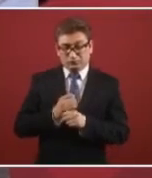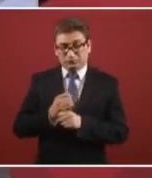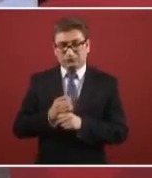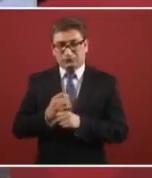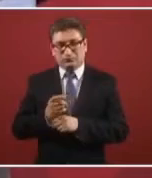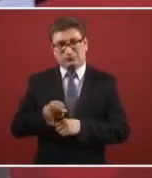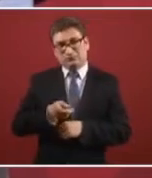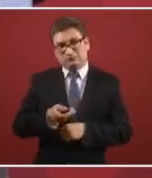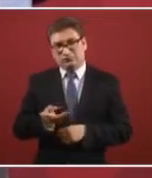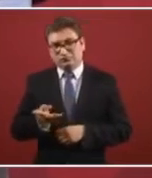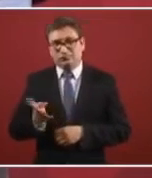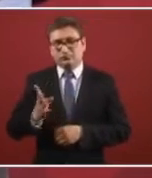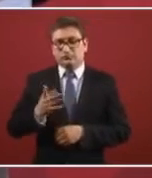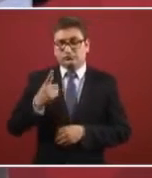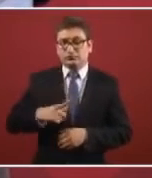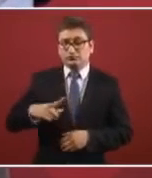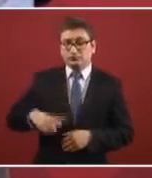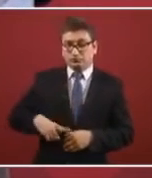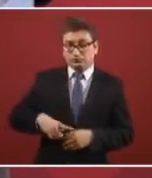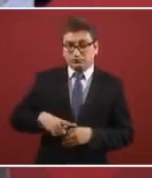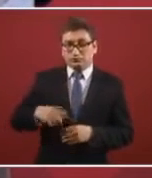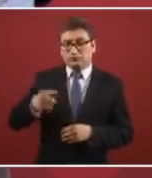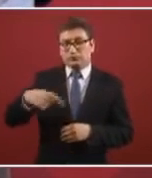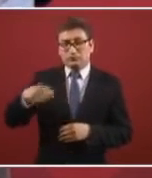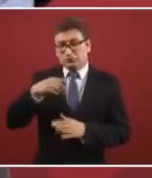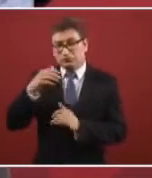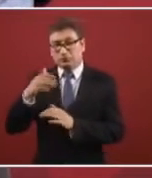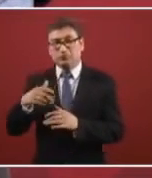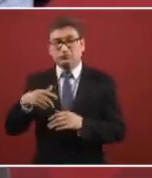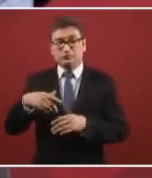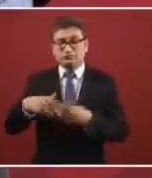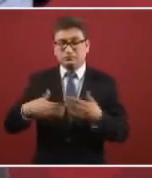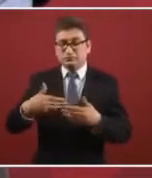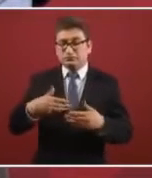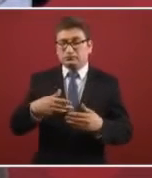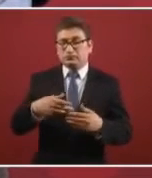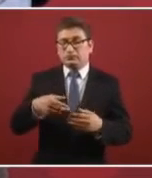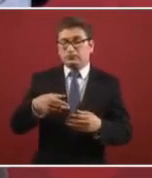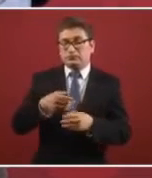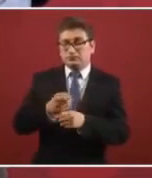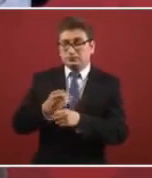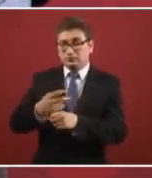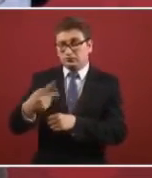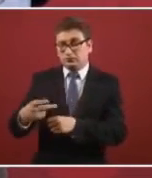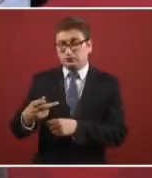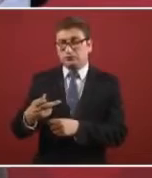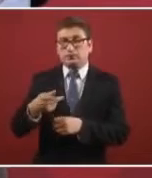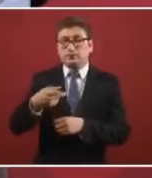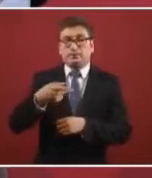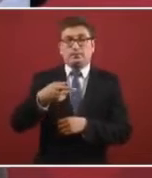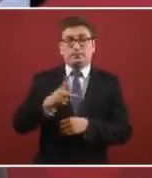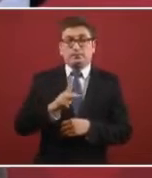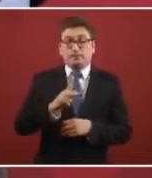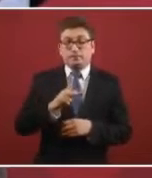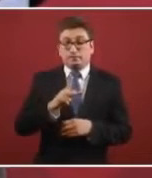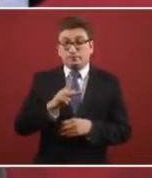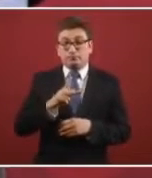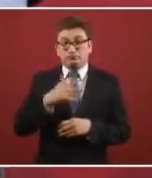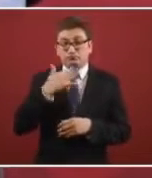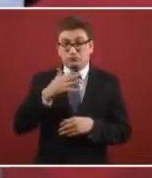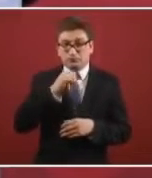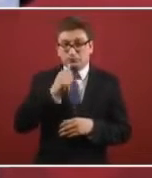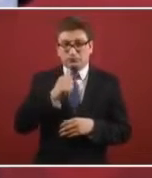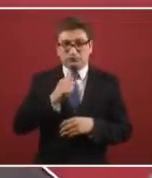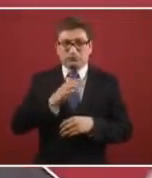They, they, they want the, uh, version of the state to be, uh, emperor. But if there's no